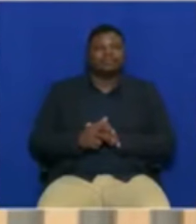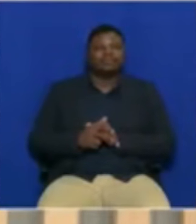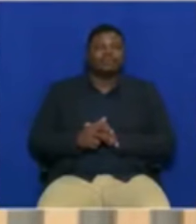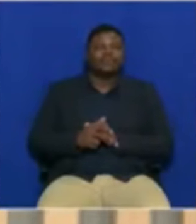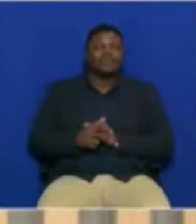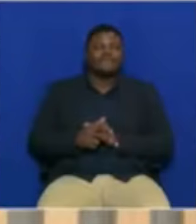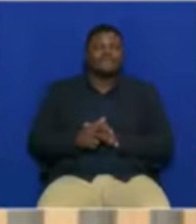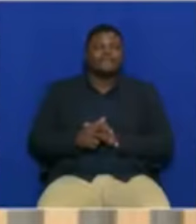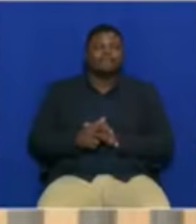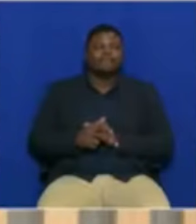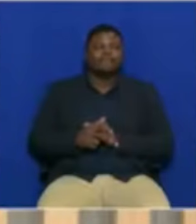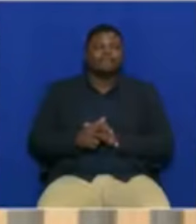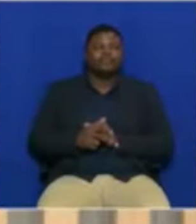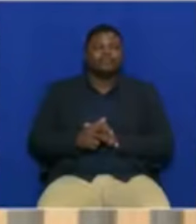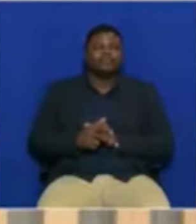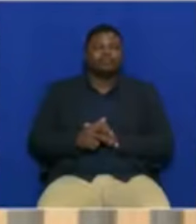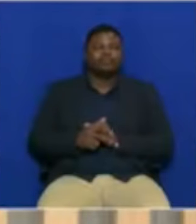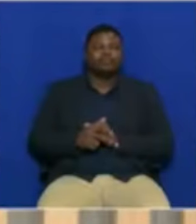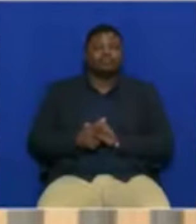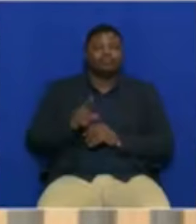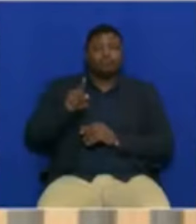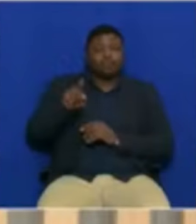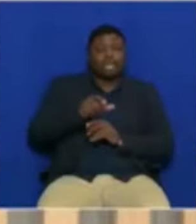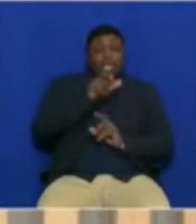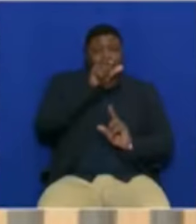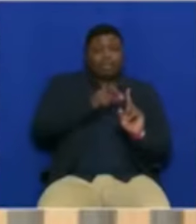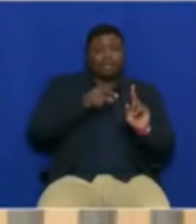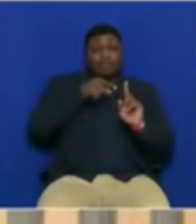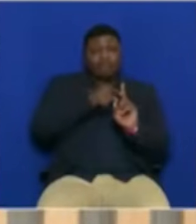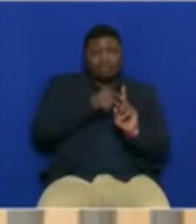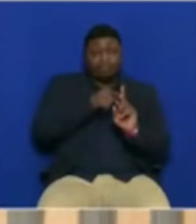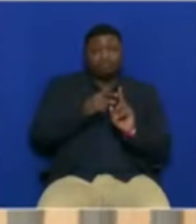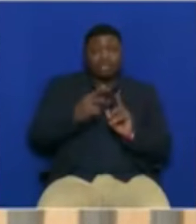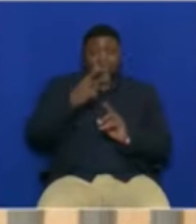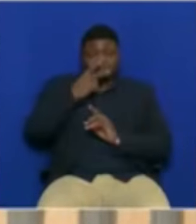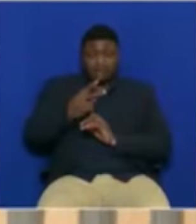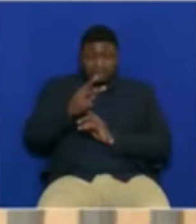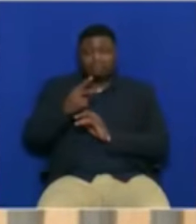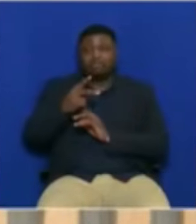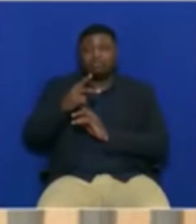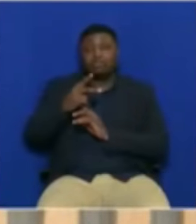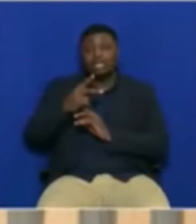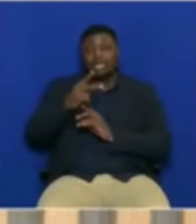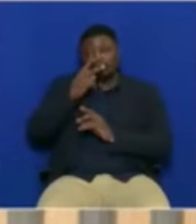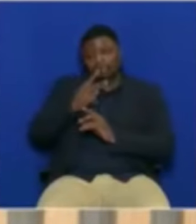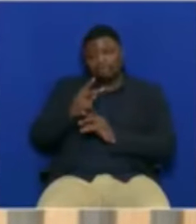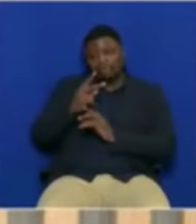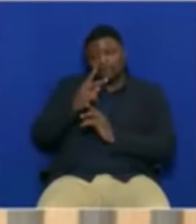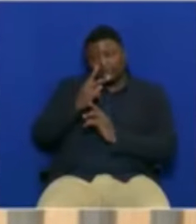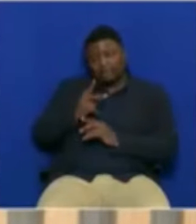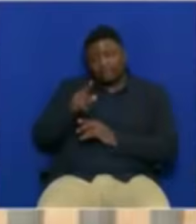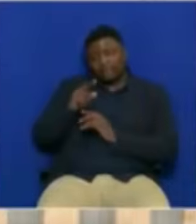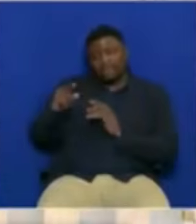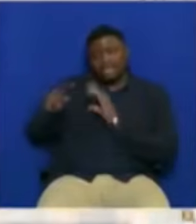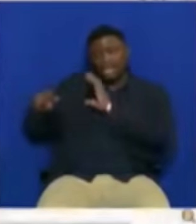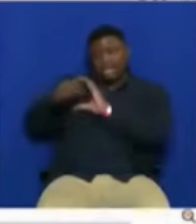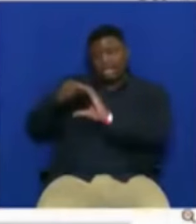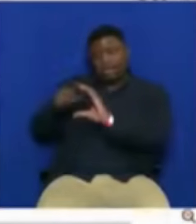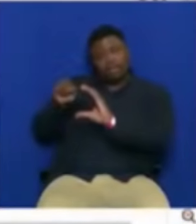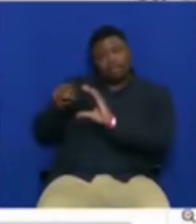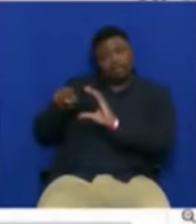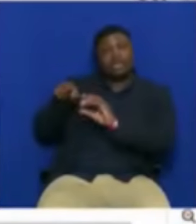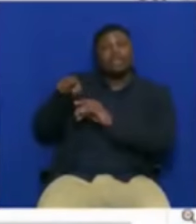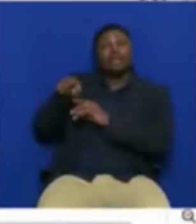kindly see the email below for your urgent attention, and important, feedback must reach the Office of the